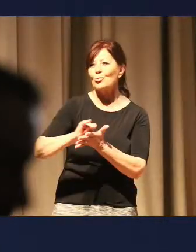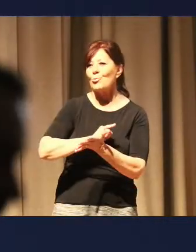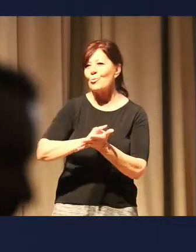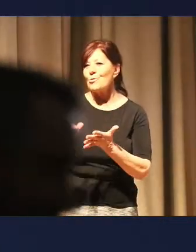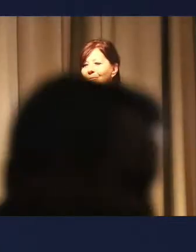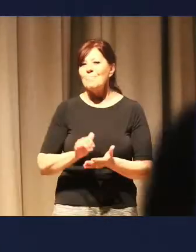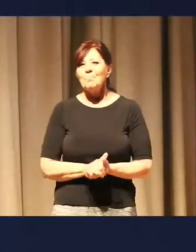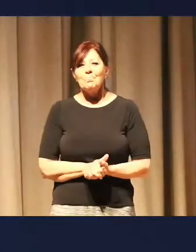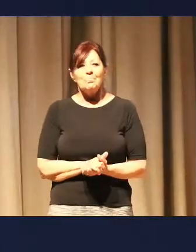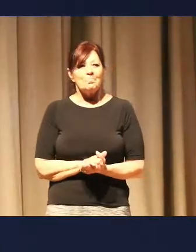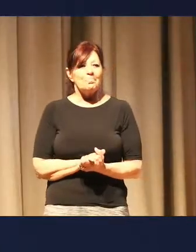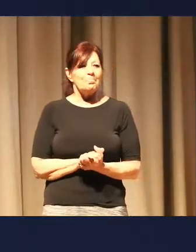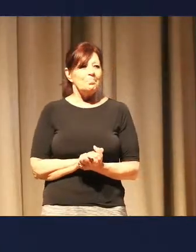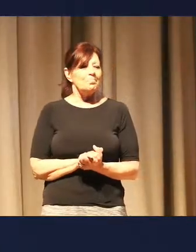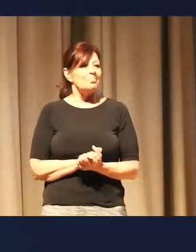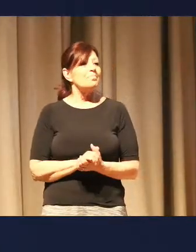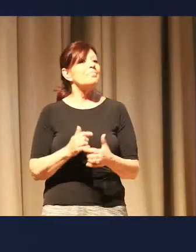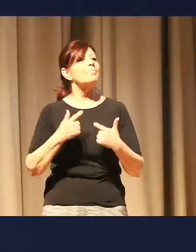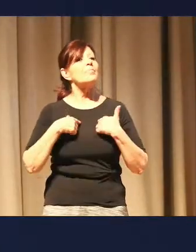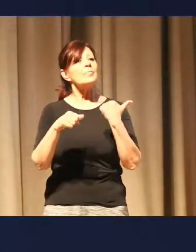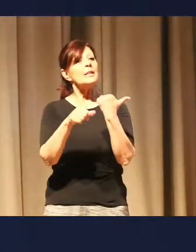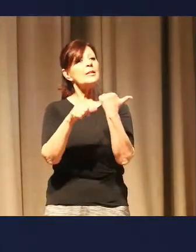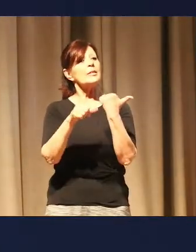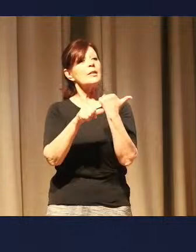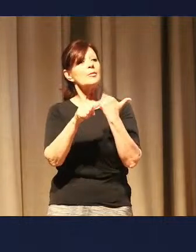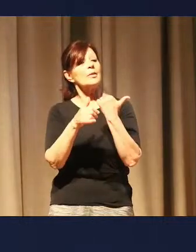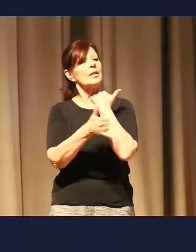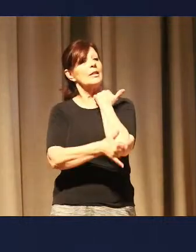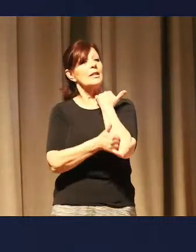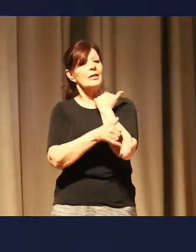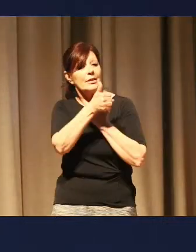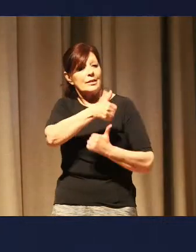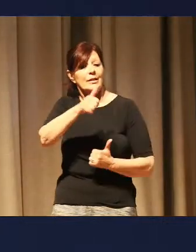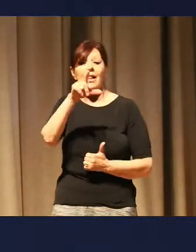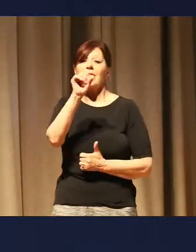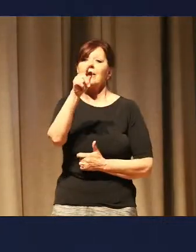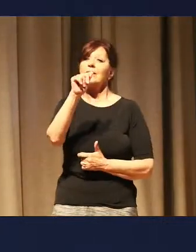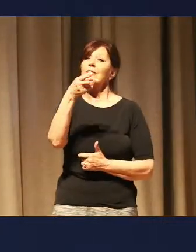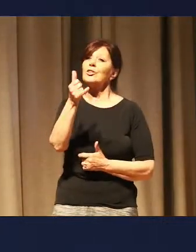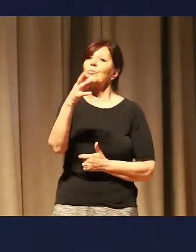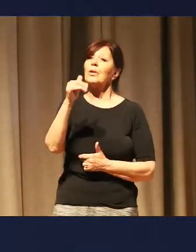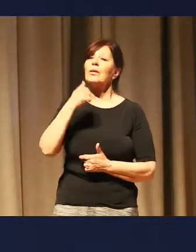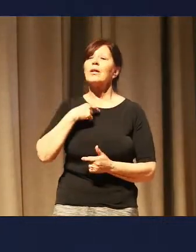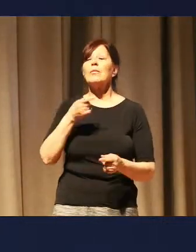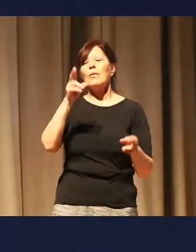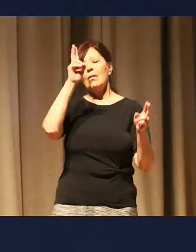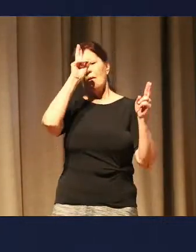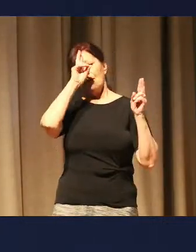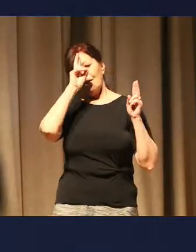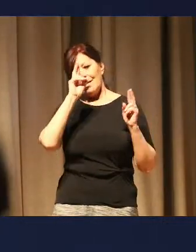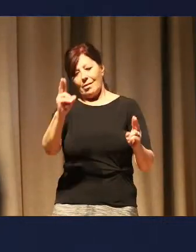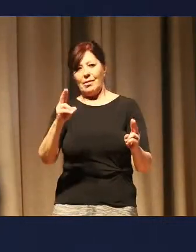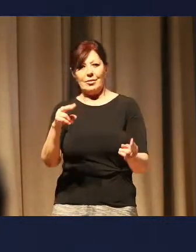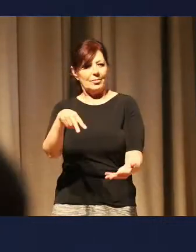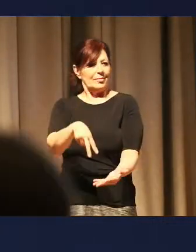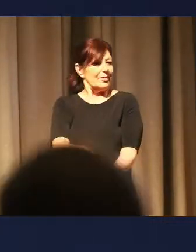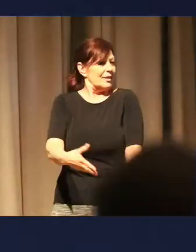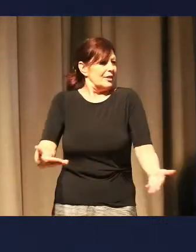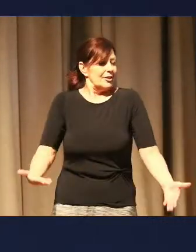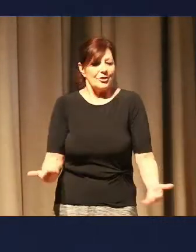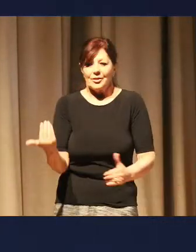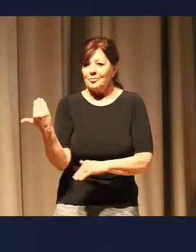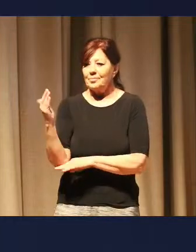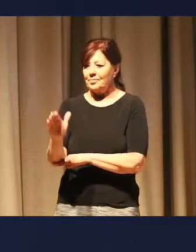Yorkers. I am Deputy County Executive Lisa Chimera, and I am honored to be standing before you this